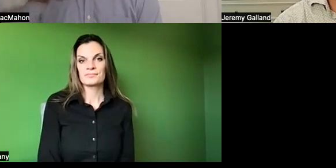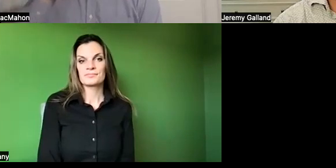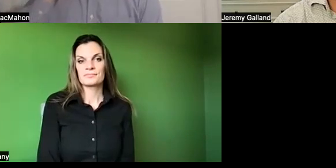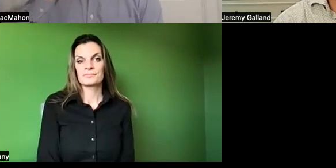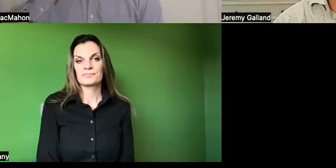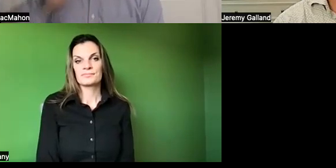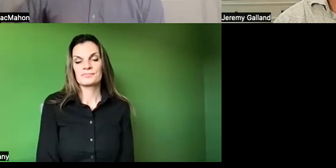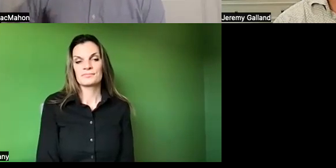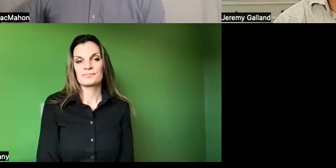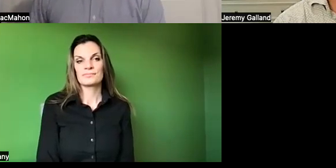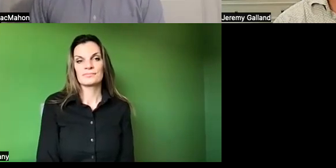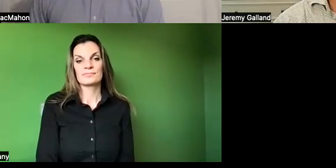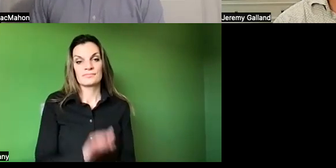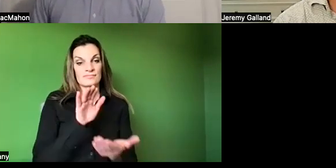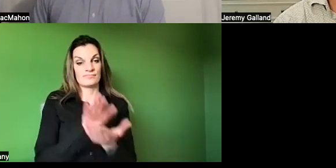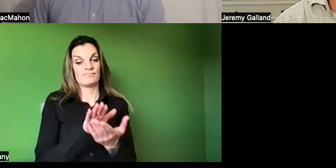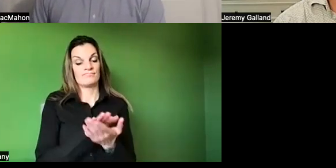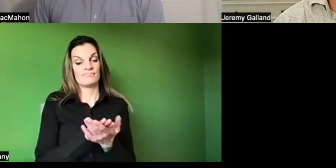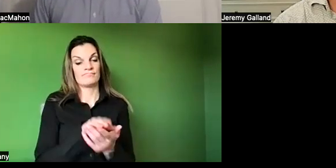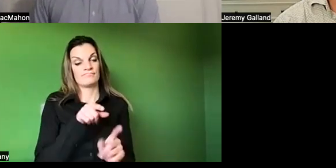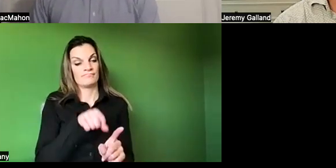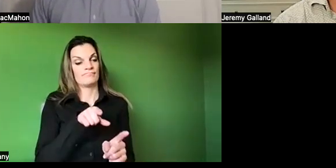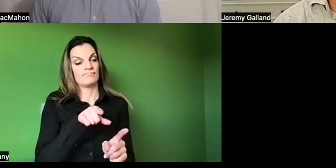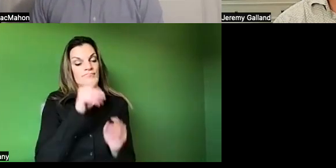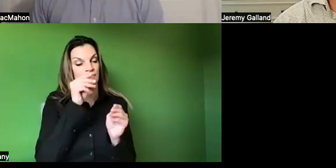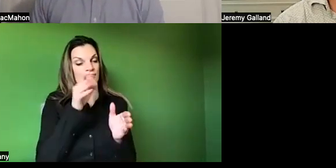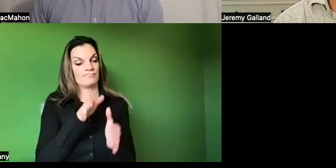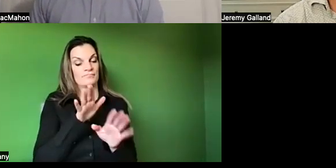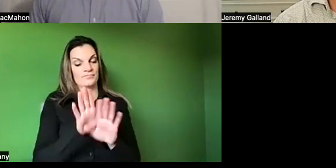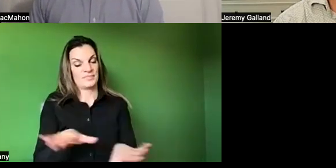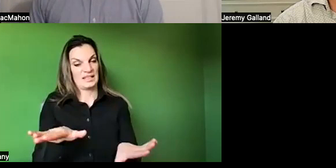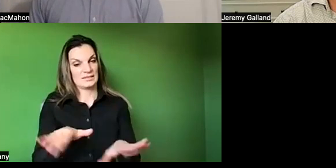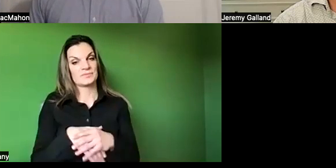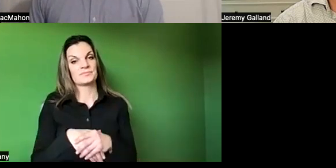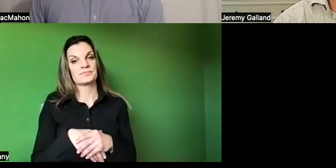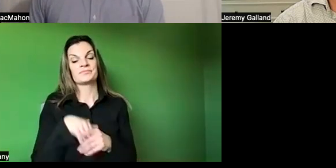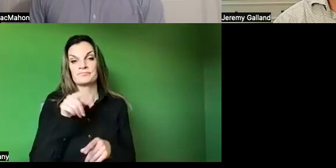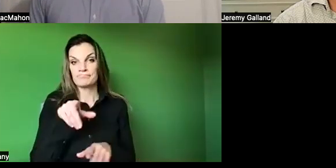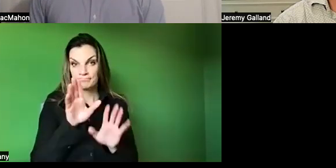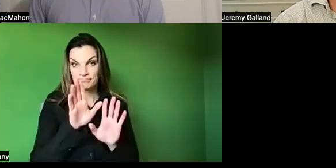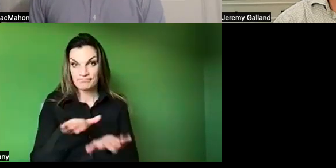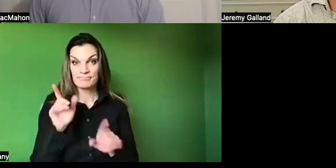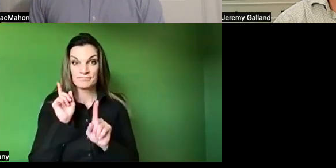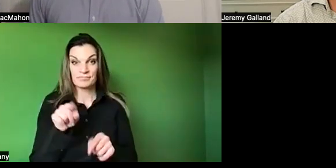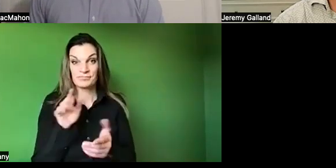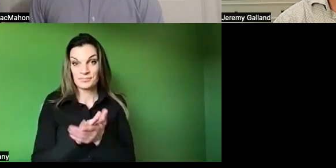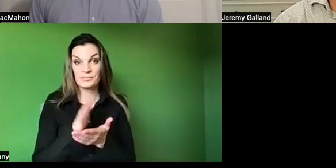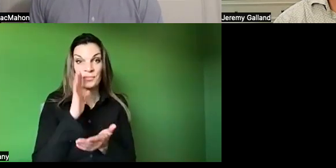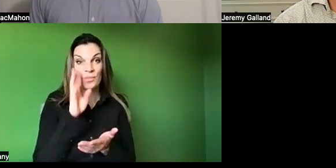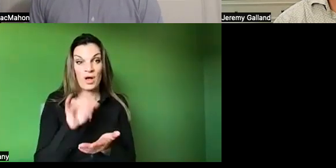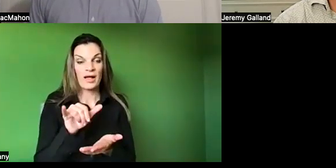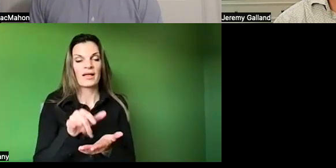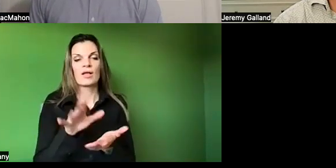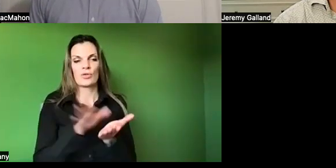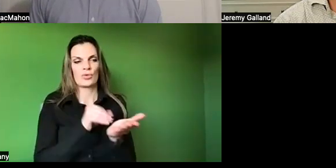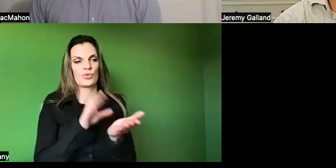schools are about kids and about teachers. You send your kids to school to be there with a teacher all day long. And if our